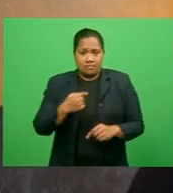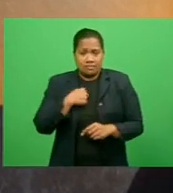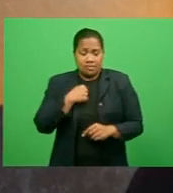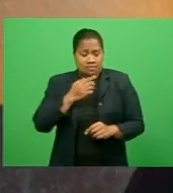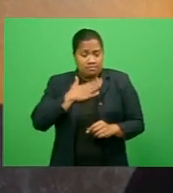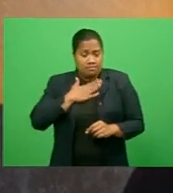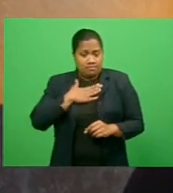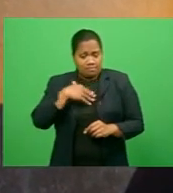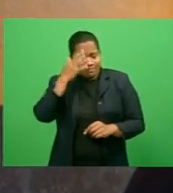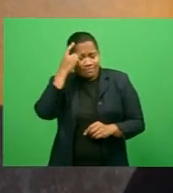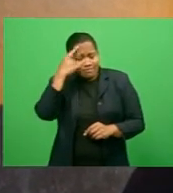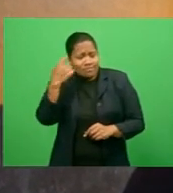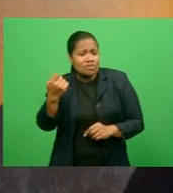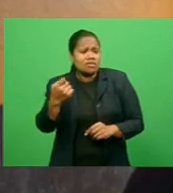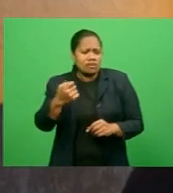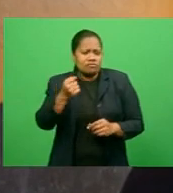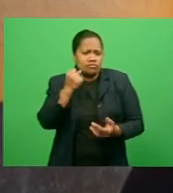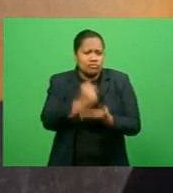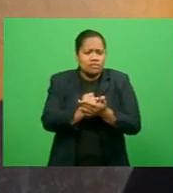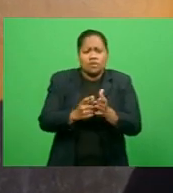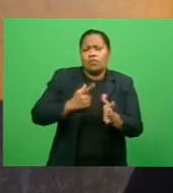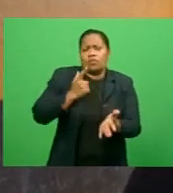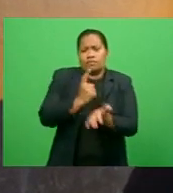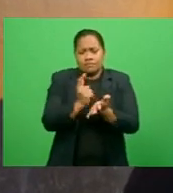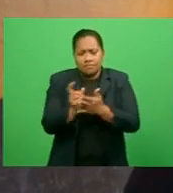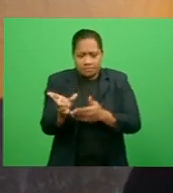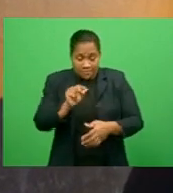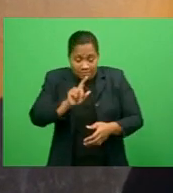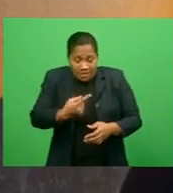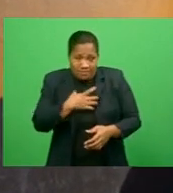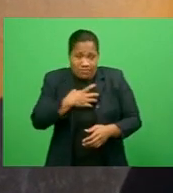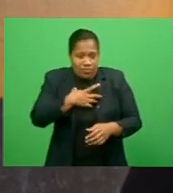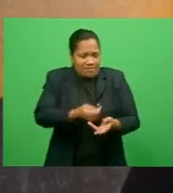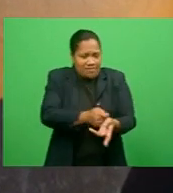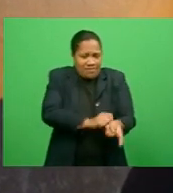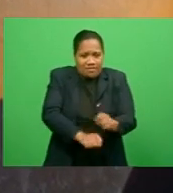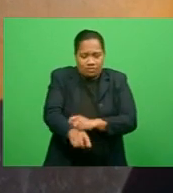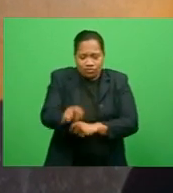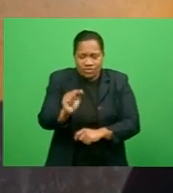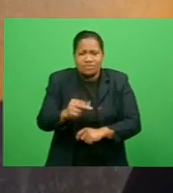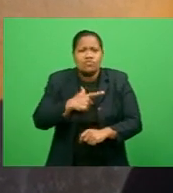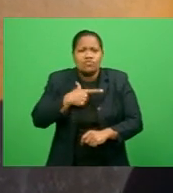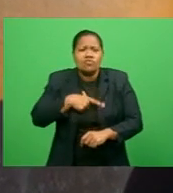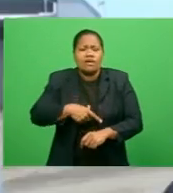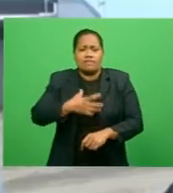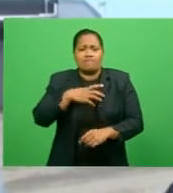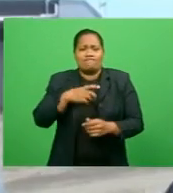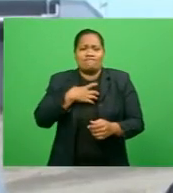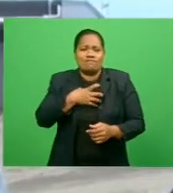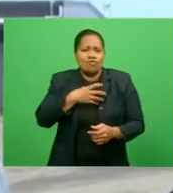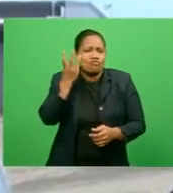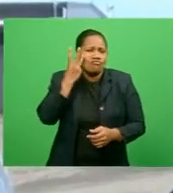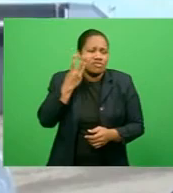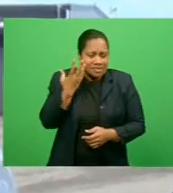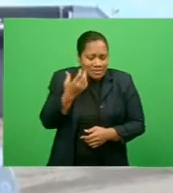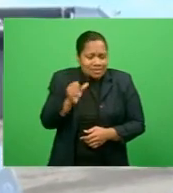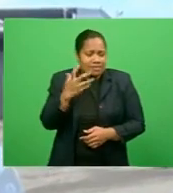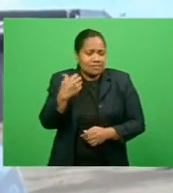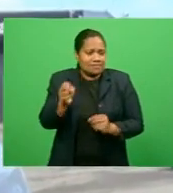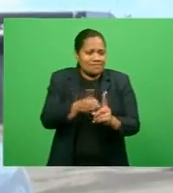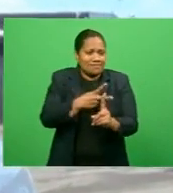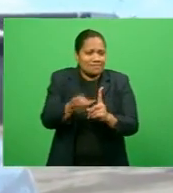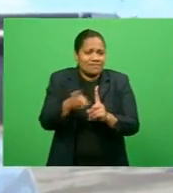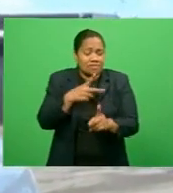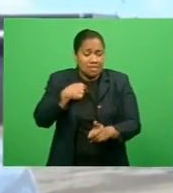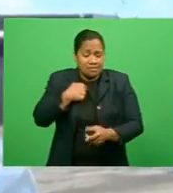I'm sure a lot is being done, but more efforts are still needed because a lot of women are still facing violence. I support the move